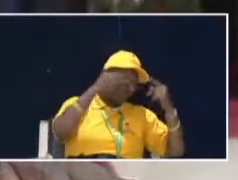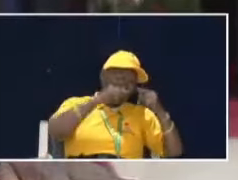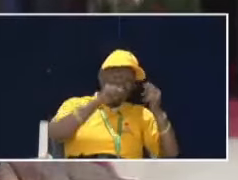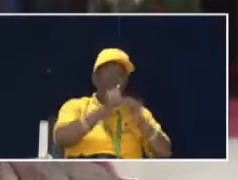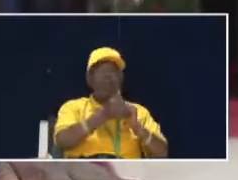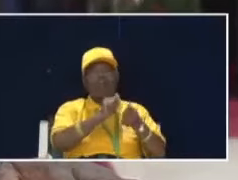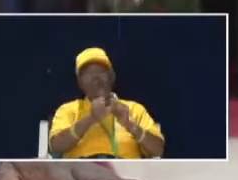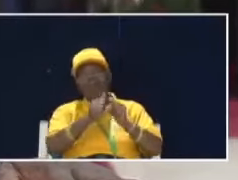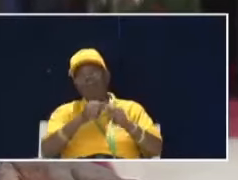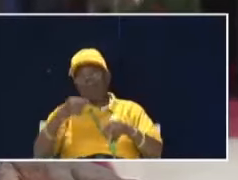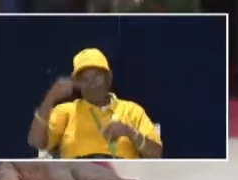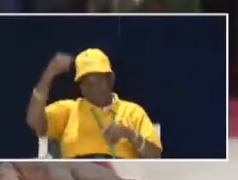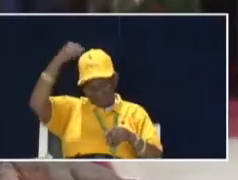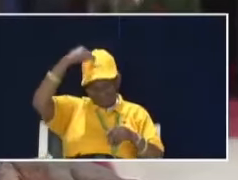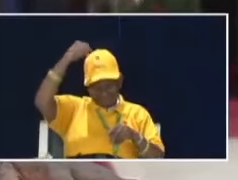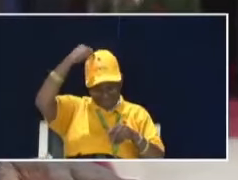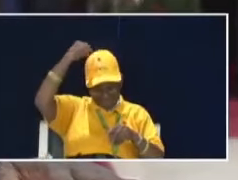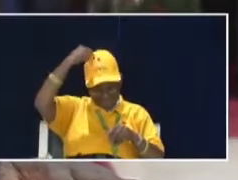mental